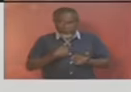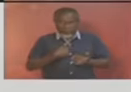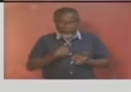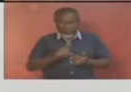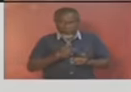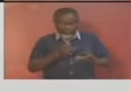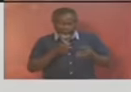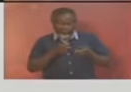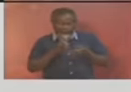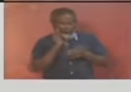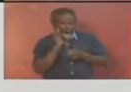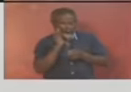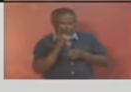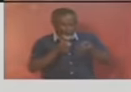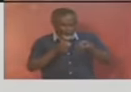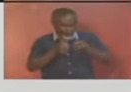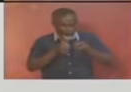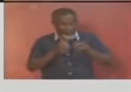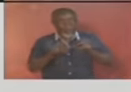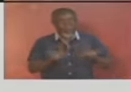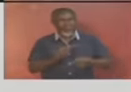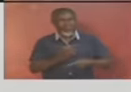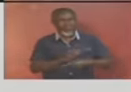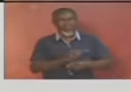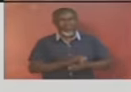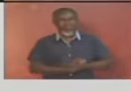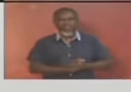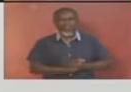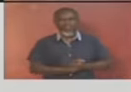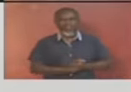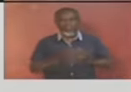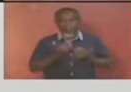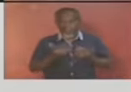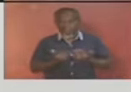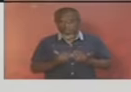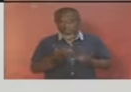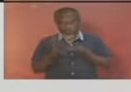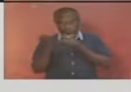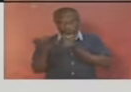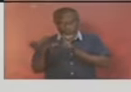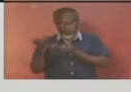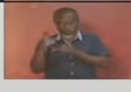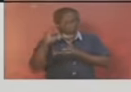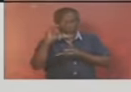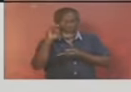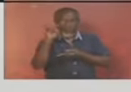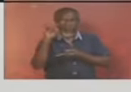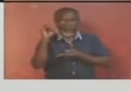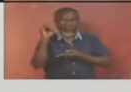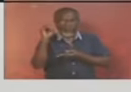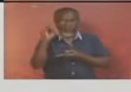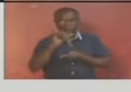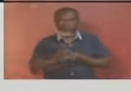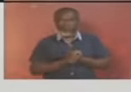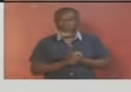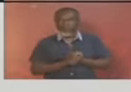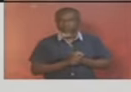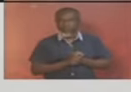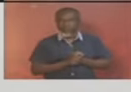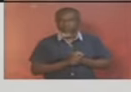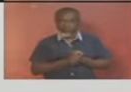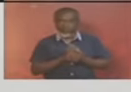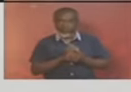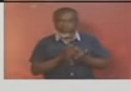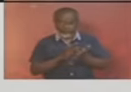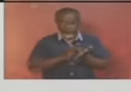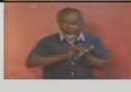media conference. We go straight into the presentation from the Chief Medical Officer, who will give us the clinical update and some